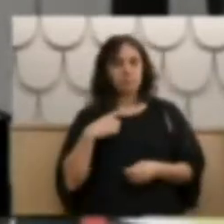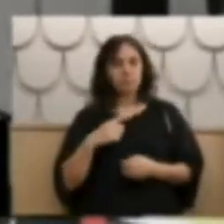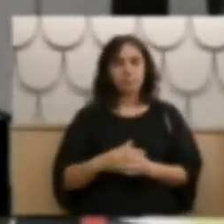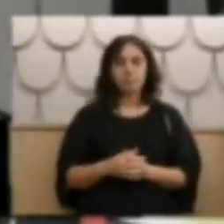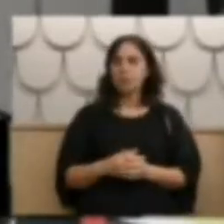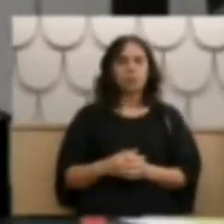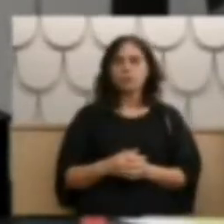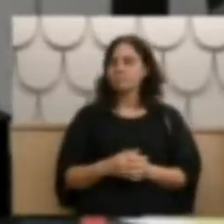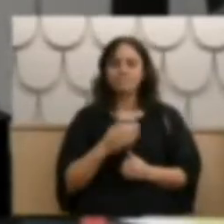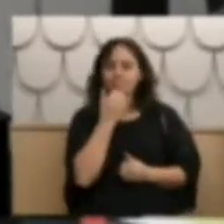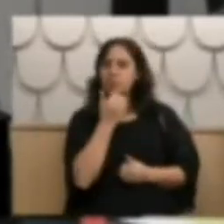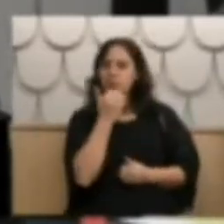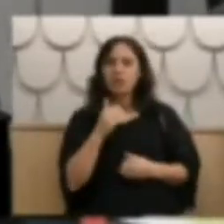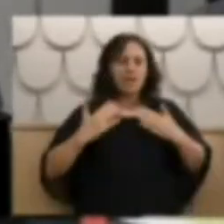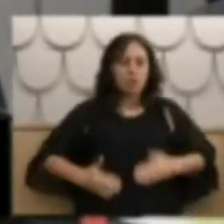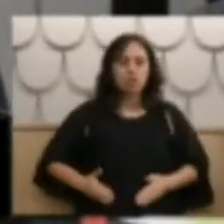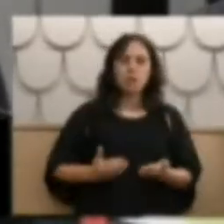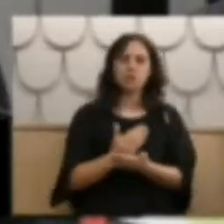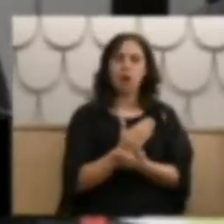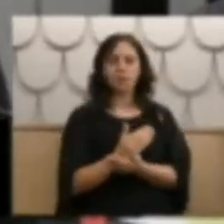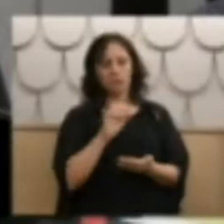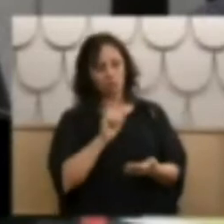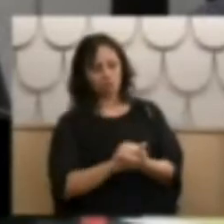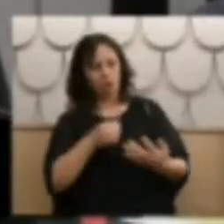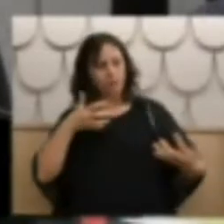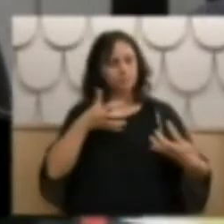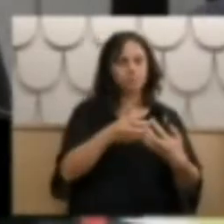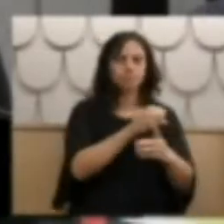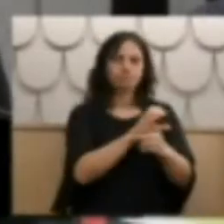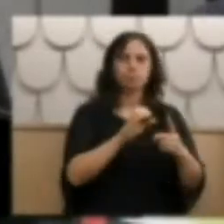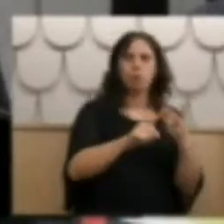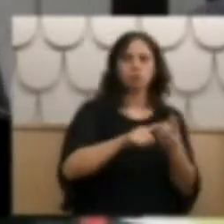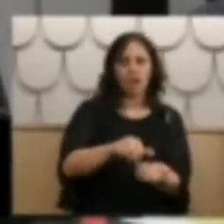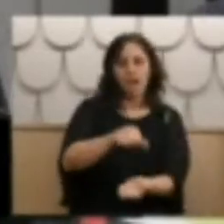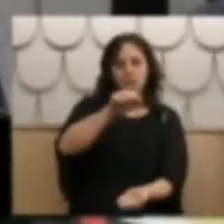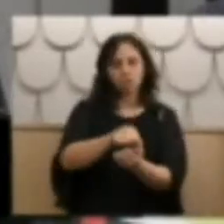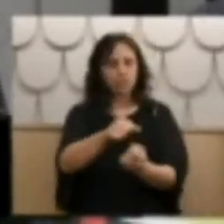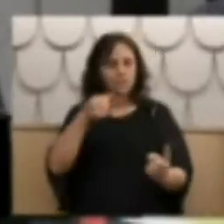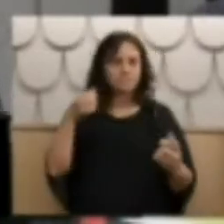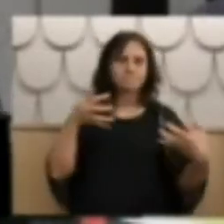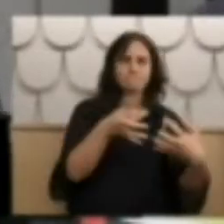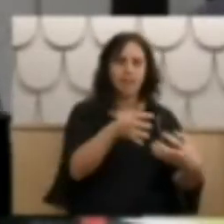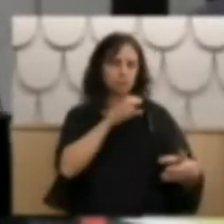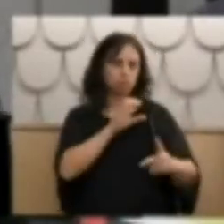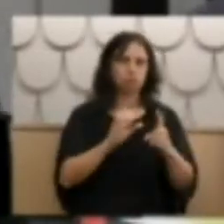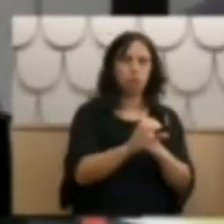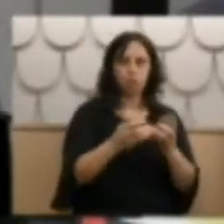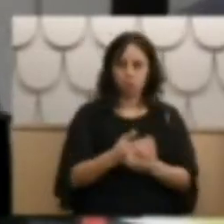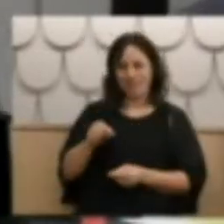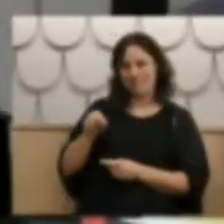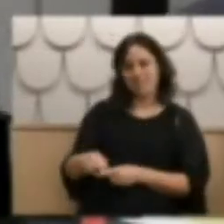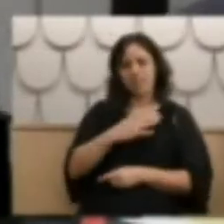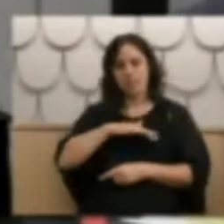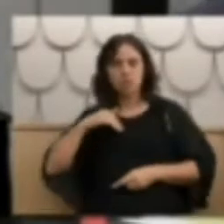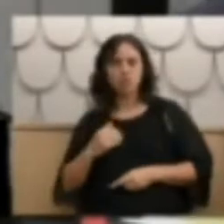complete lack of a human rights culture or a te tiriti culture within the Crown Law Office and consequently